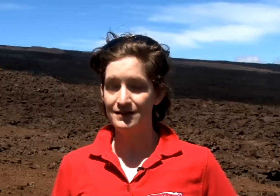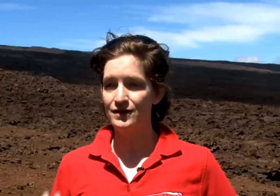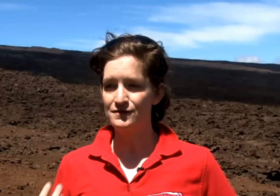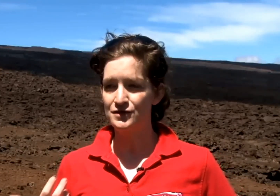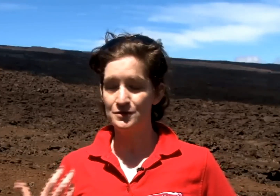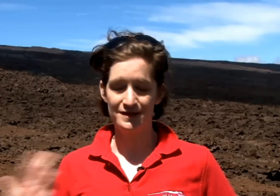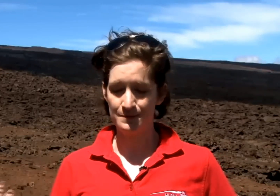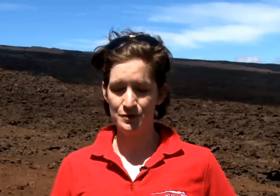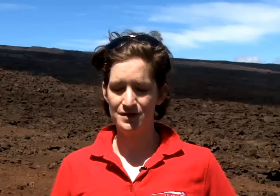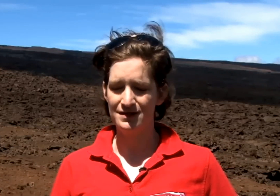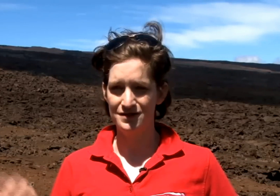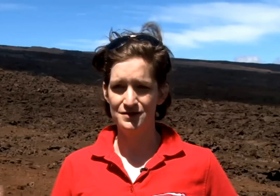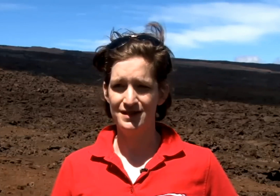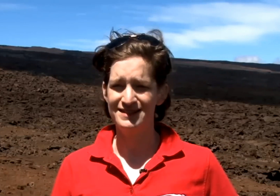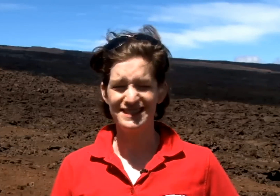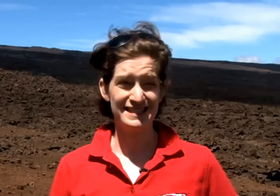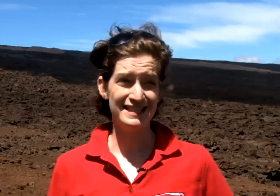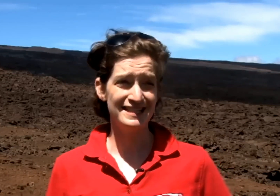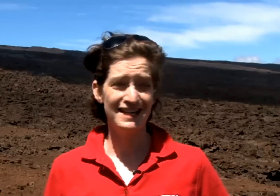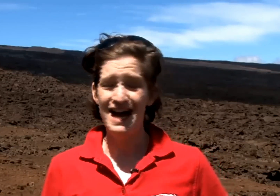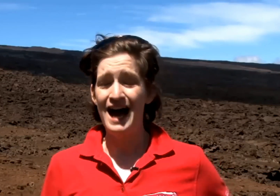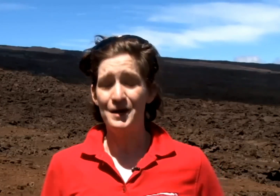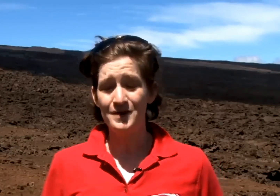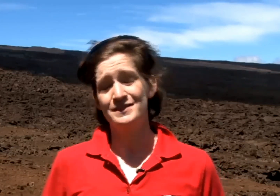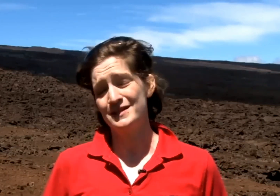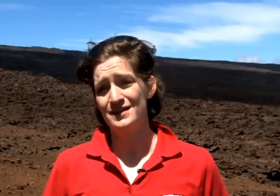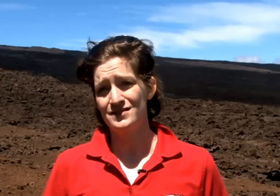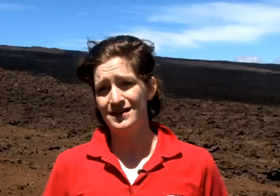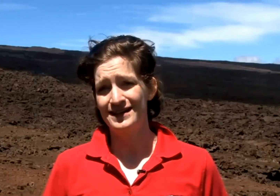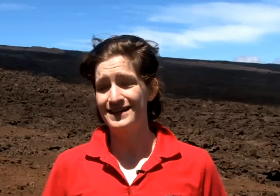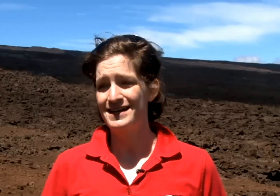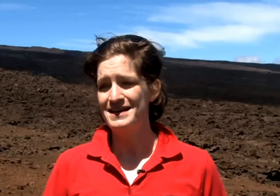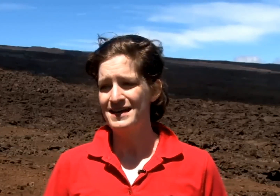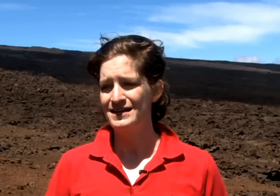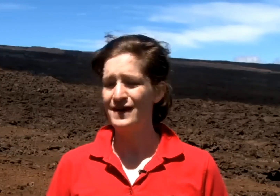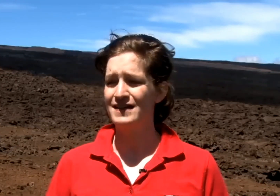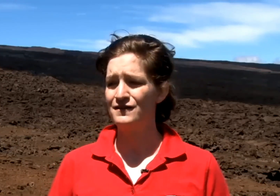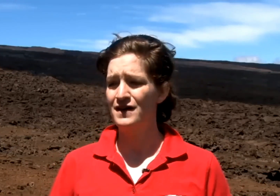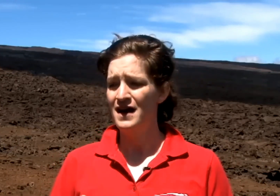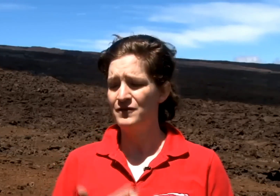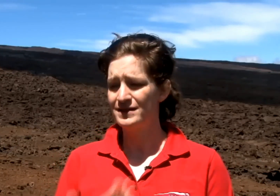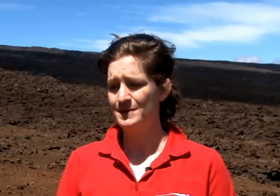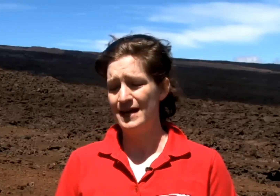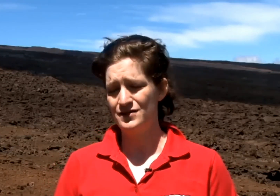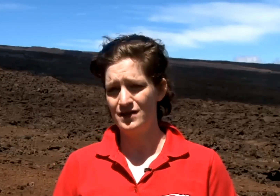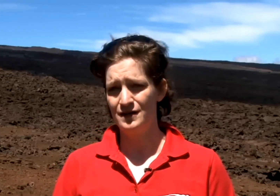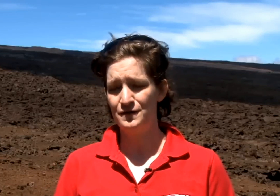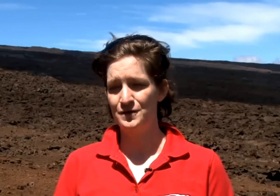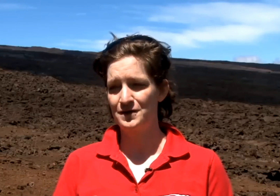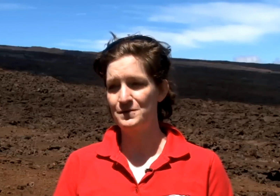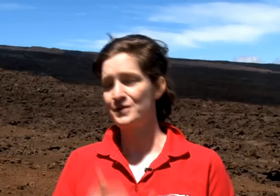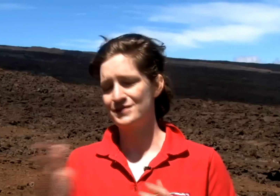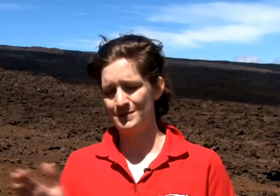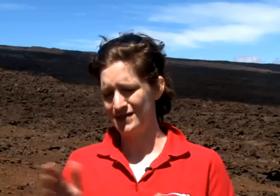scientist, I love to explore and learn new things. And as a kid, I wanted to be an astronaut. And in fact, I've wanted to be an